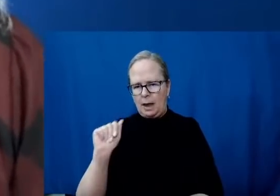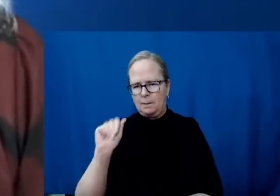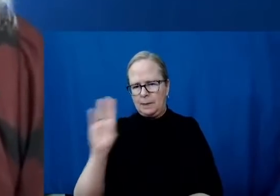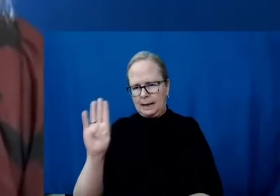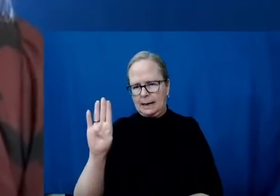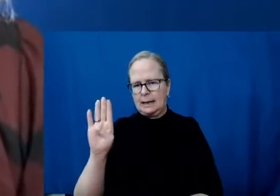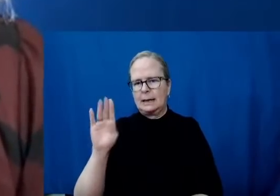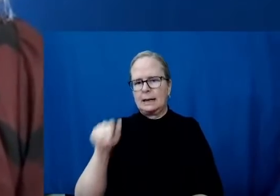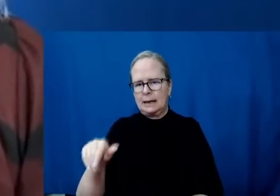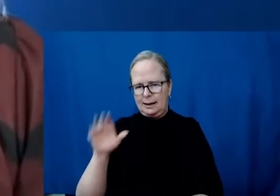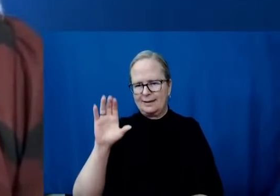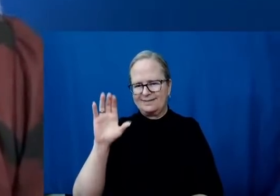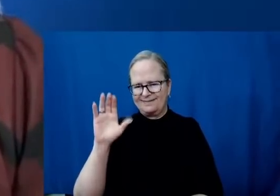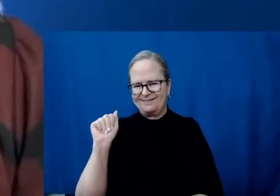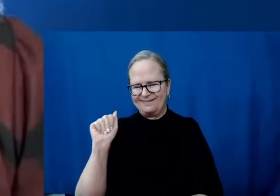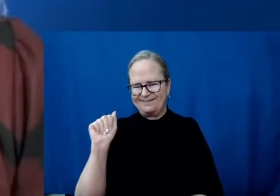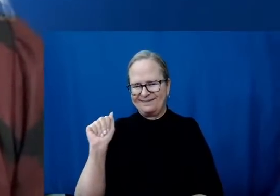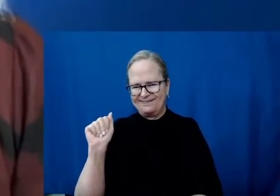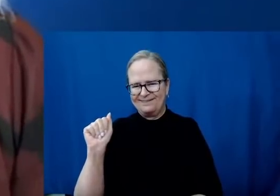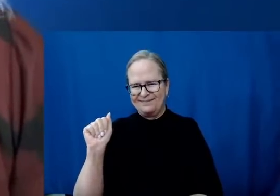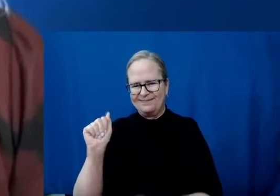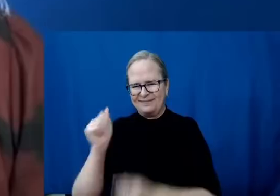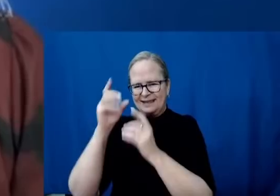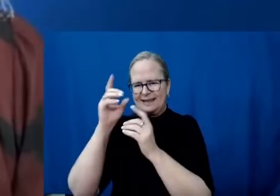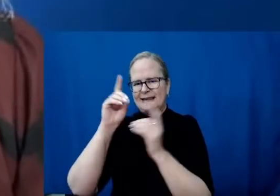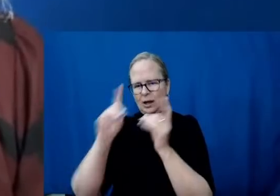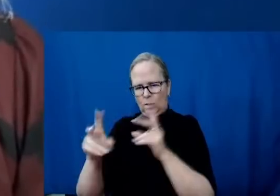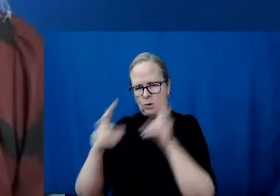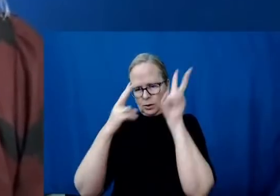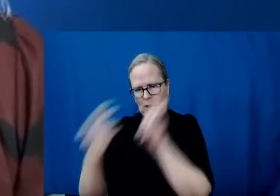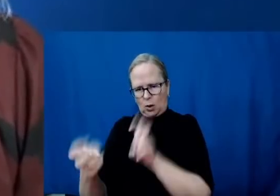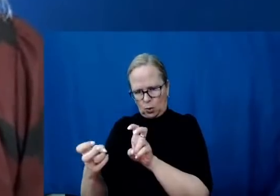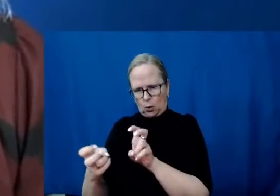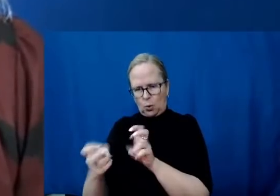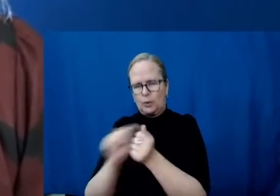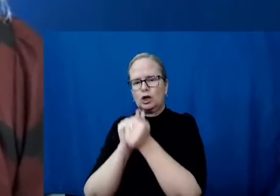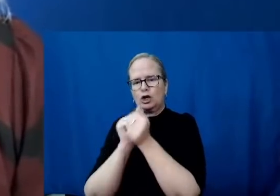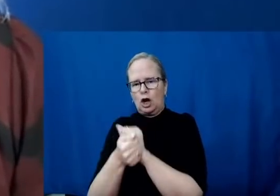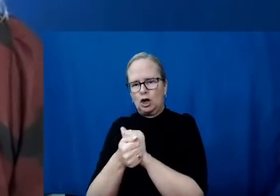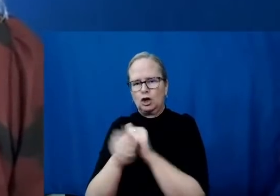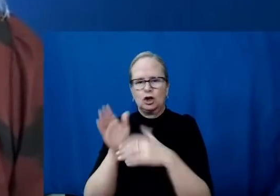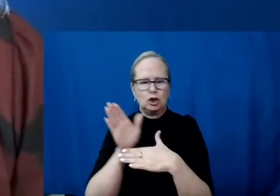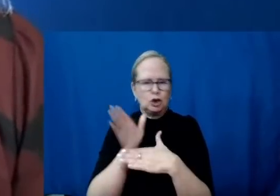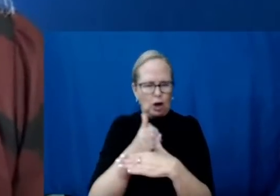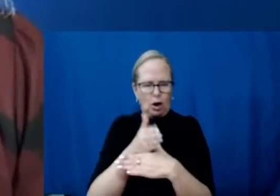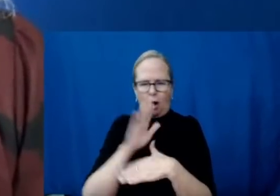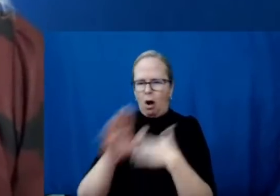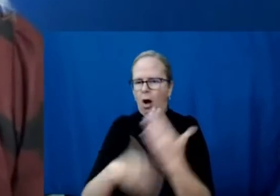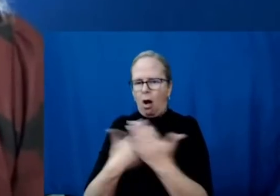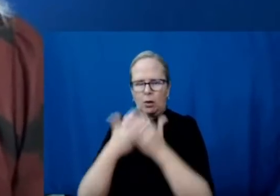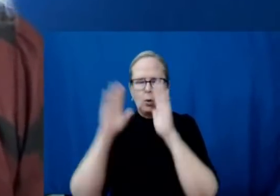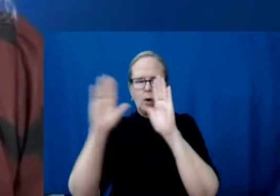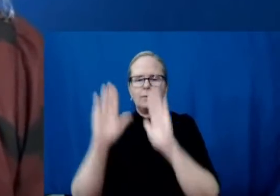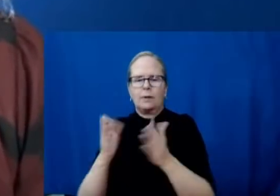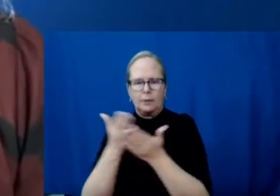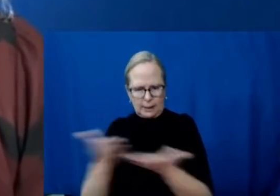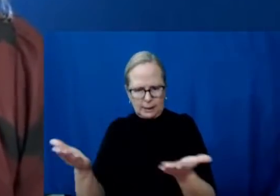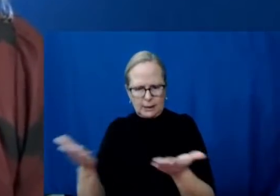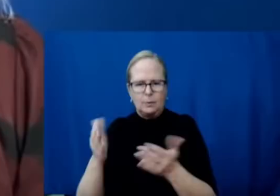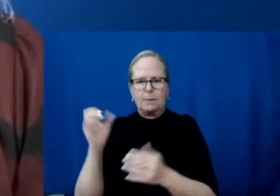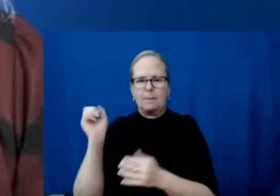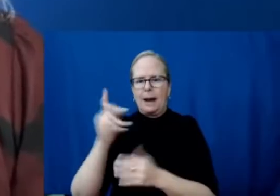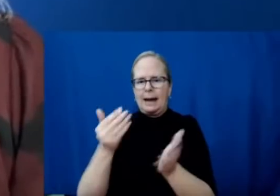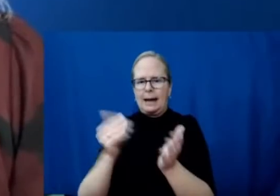www.popab.ca and download the image, change it, share it, all those wonderful things. We will be back again